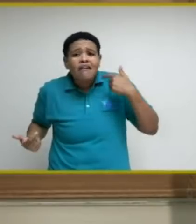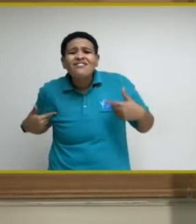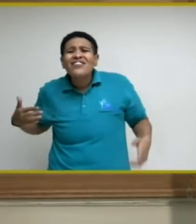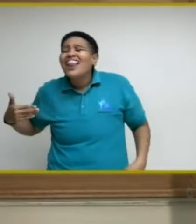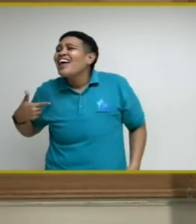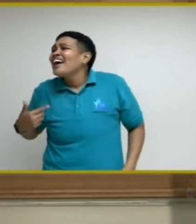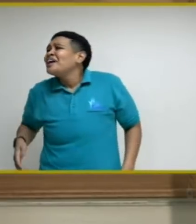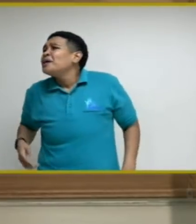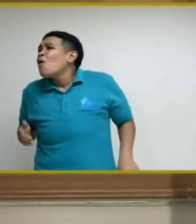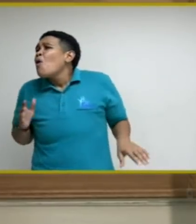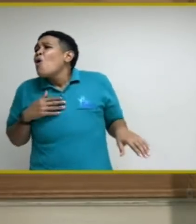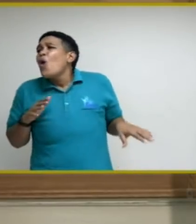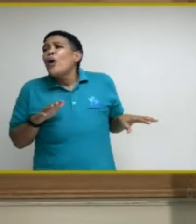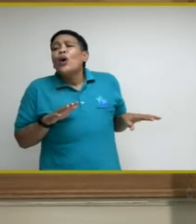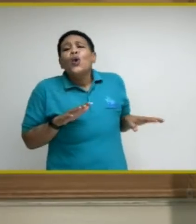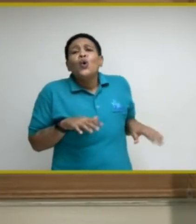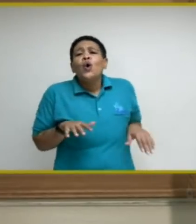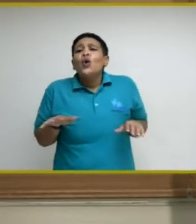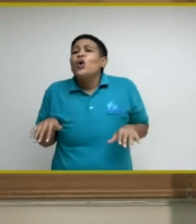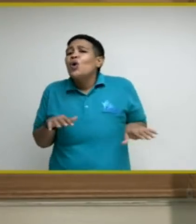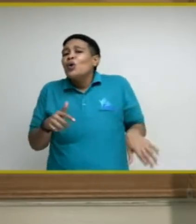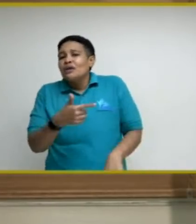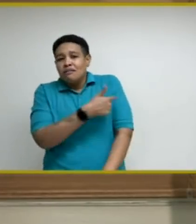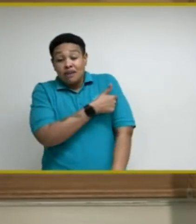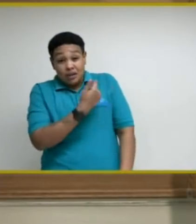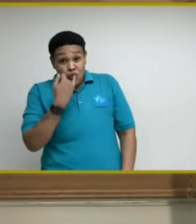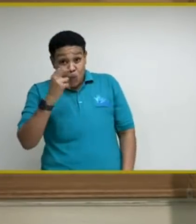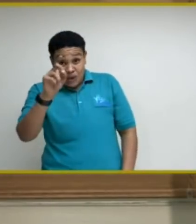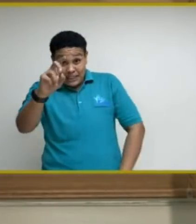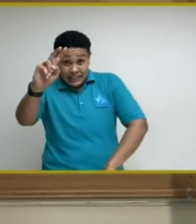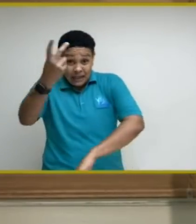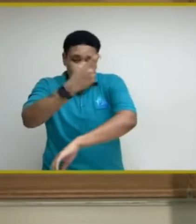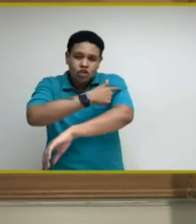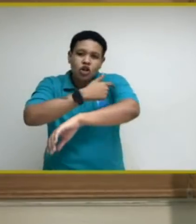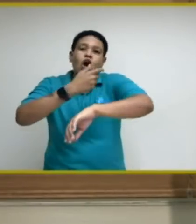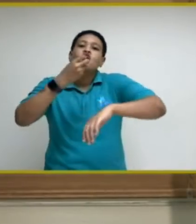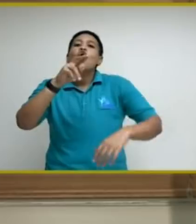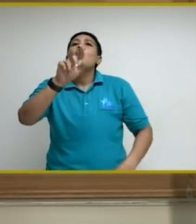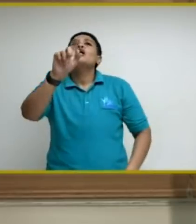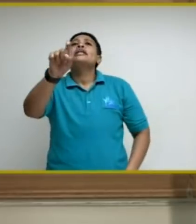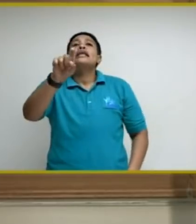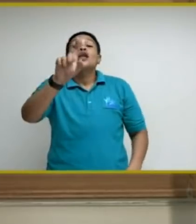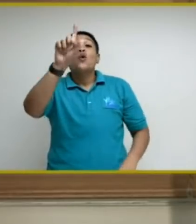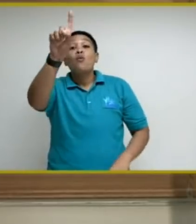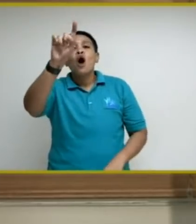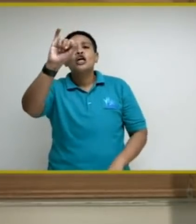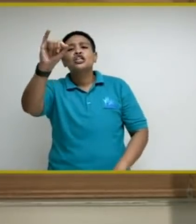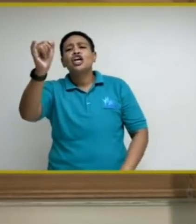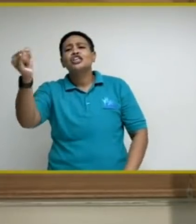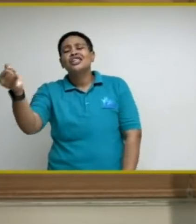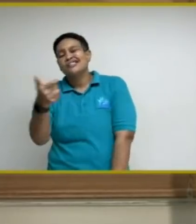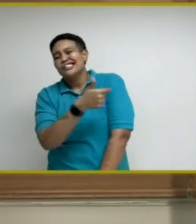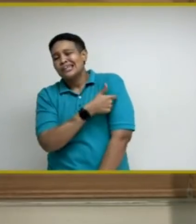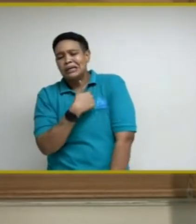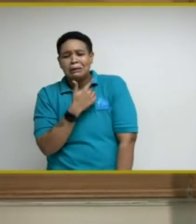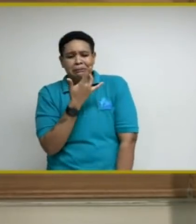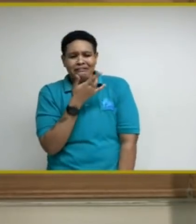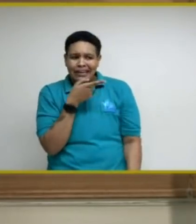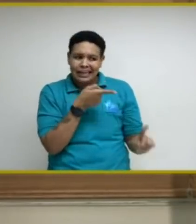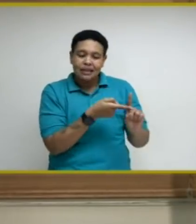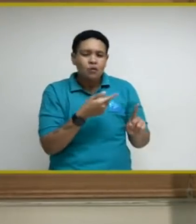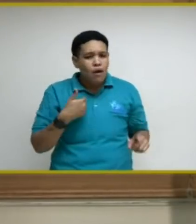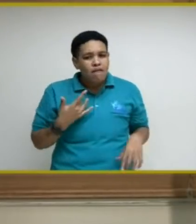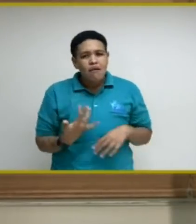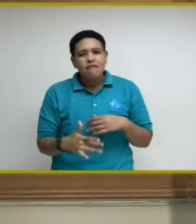yet gotten your vaccines, or you need to get your second dose, or you need a one-jab vaccine, we have in